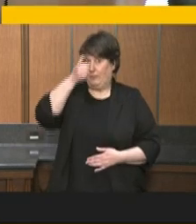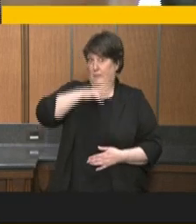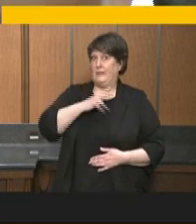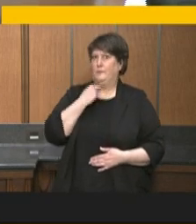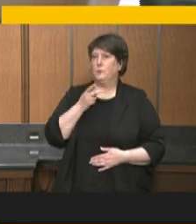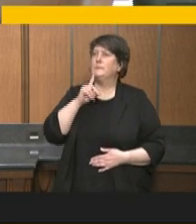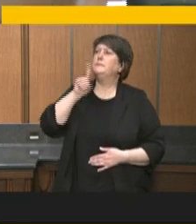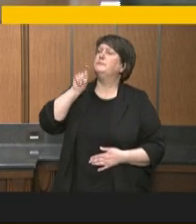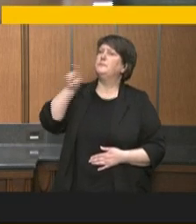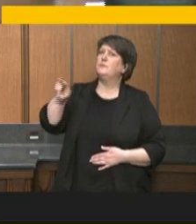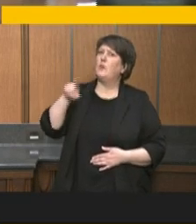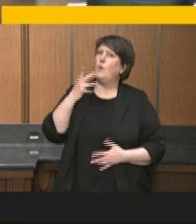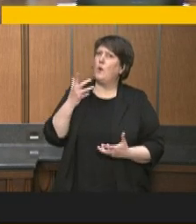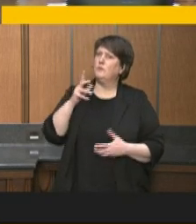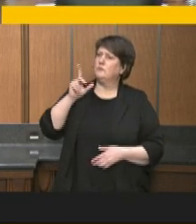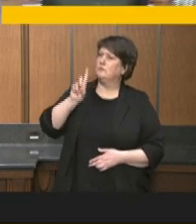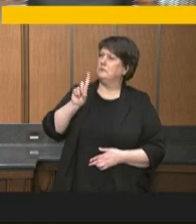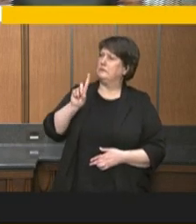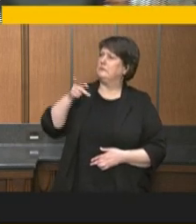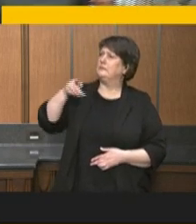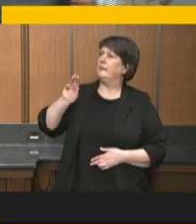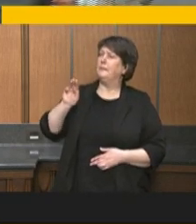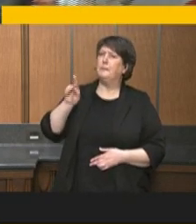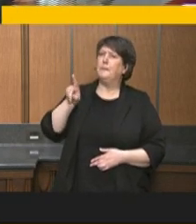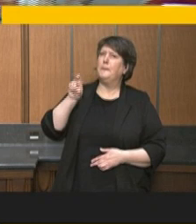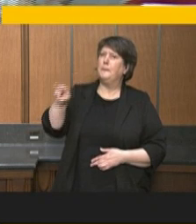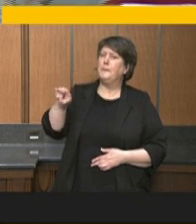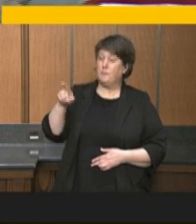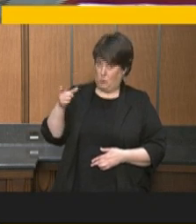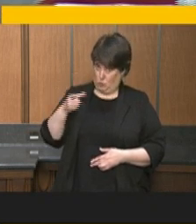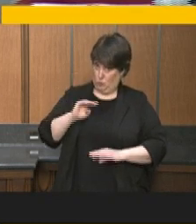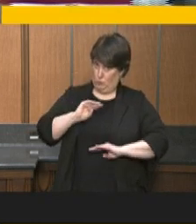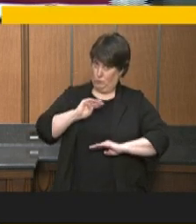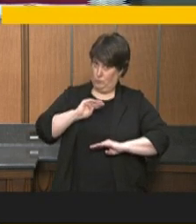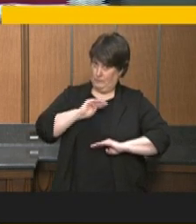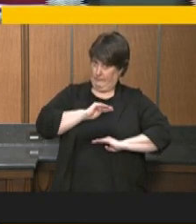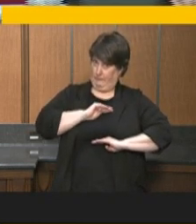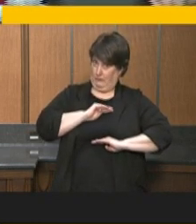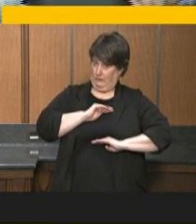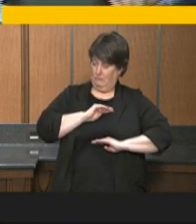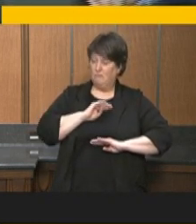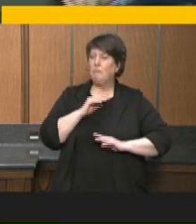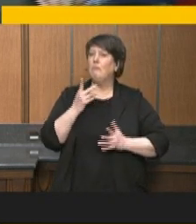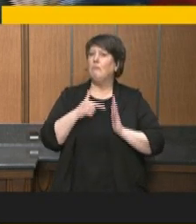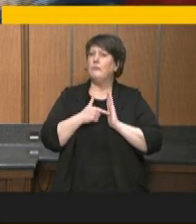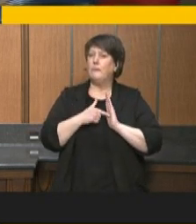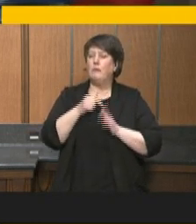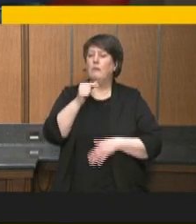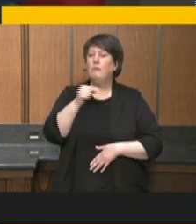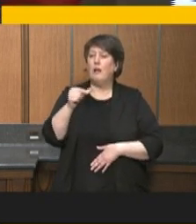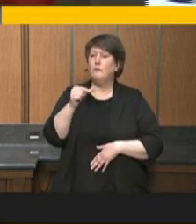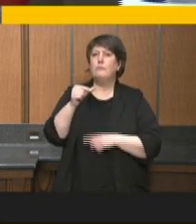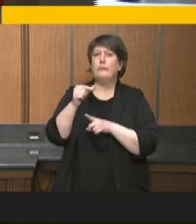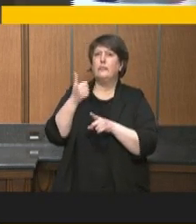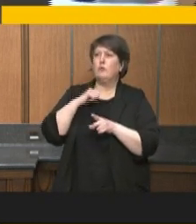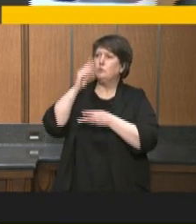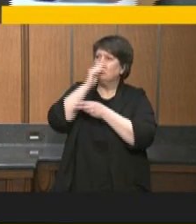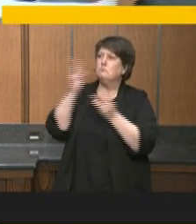is for the Deputy Prime Minister. I'm wondering if you're satisfied with the way in which the government has communicated to the country during this